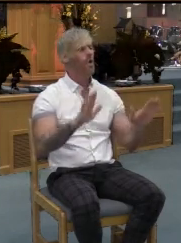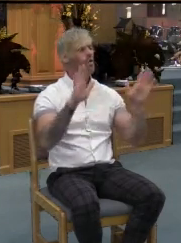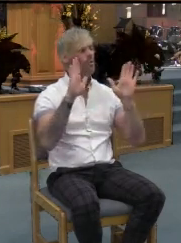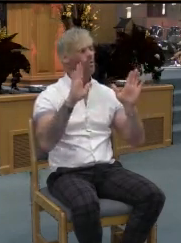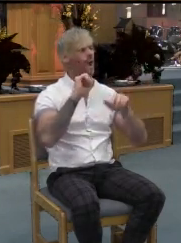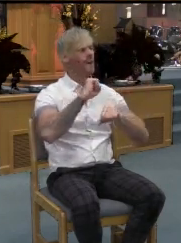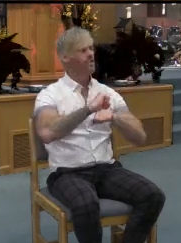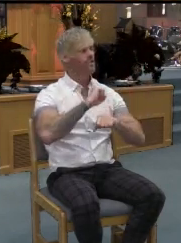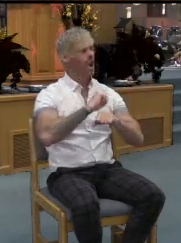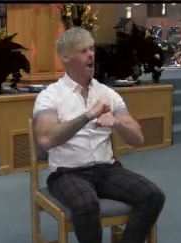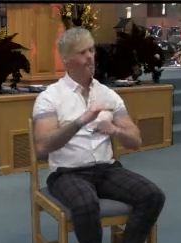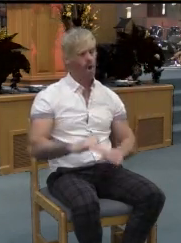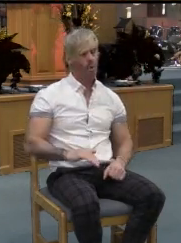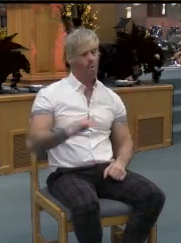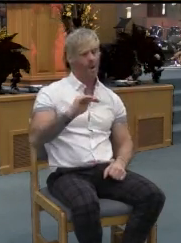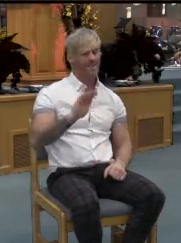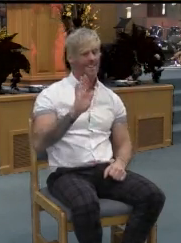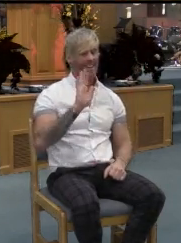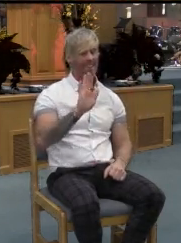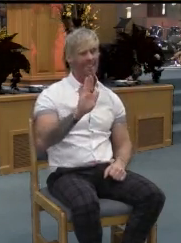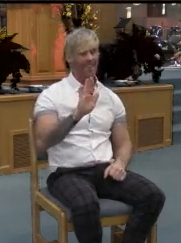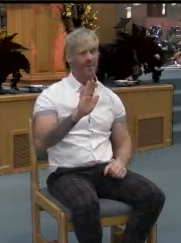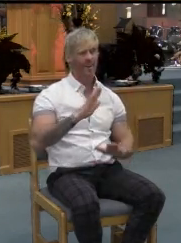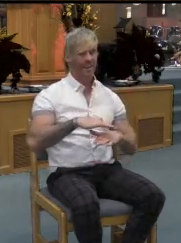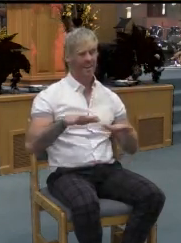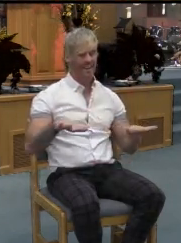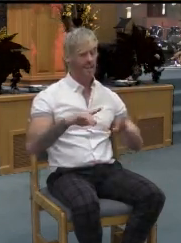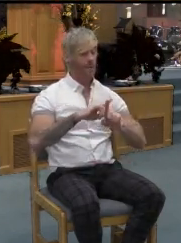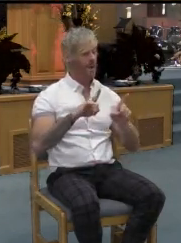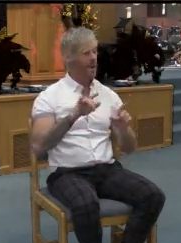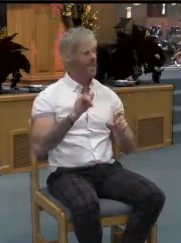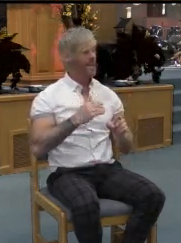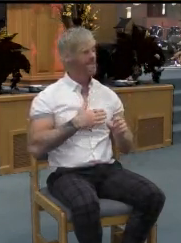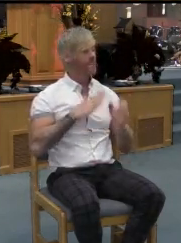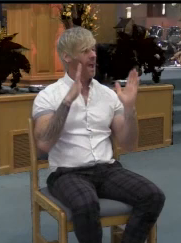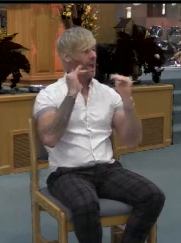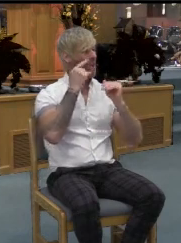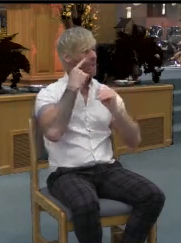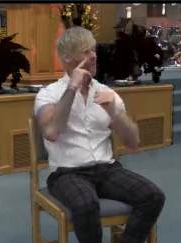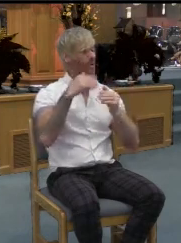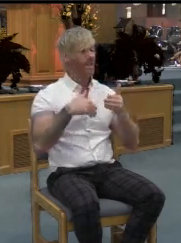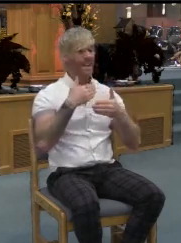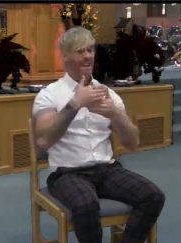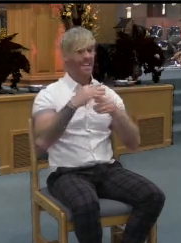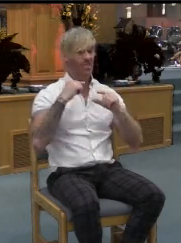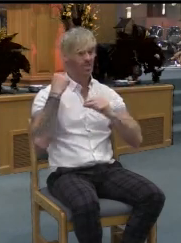but I'm going to tell you, that's the only hope, my friend, for society. Next Generation Ministries,